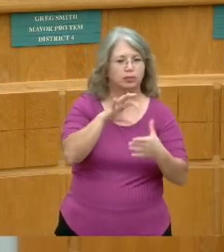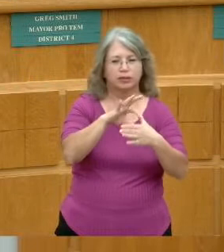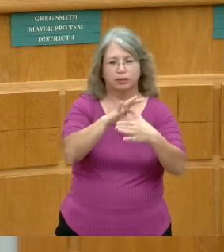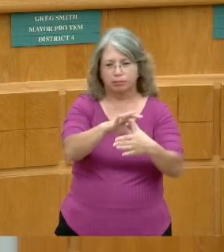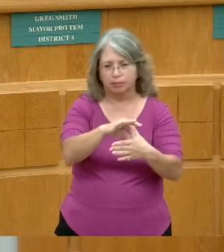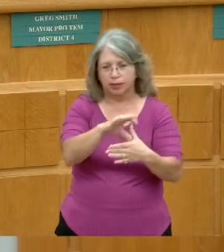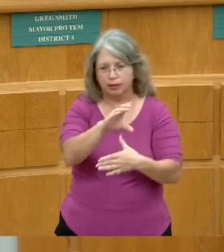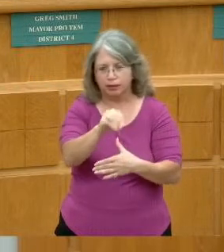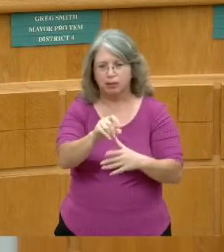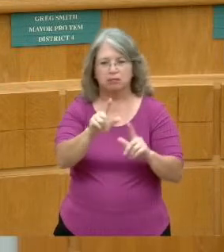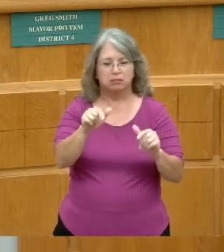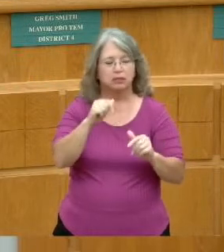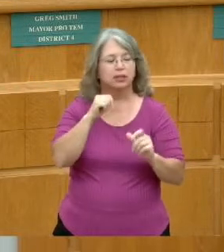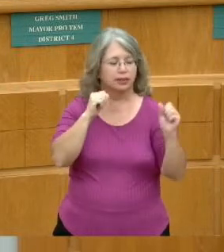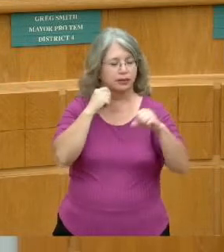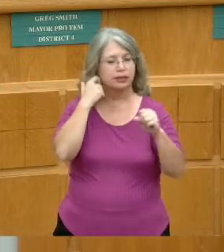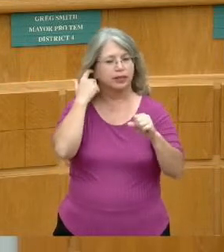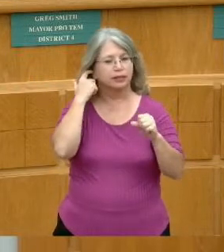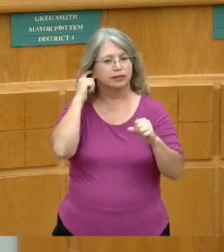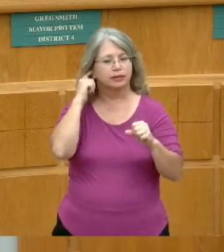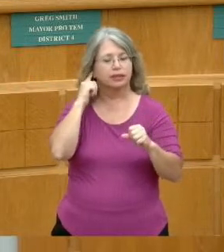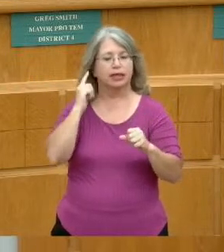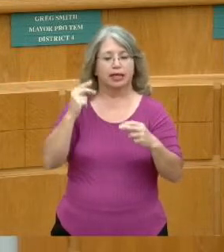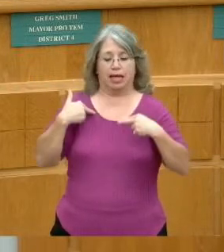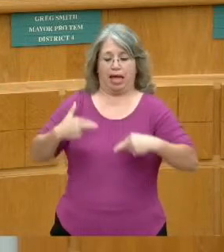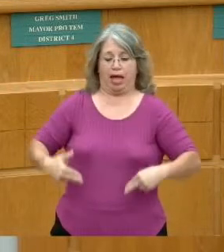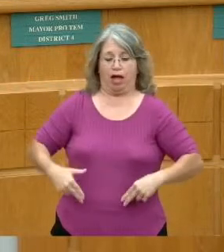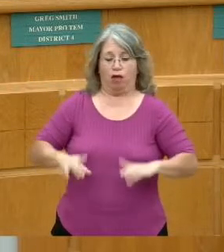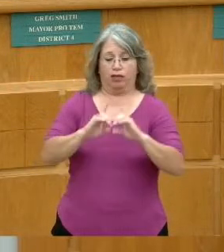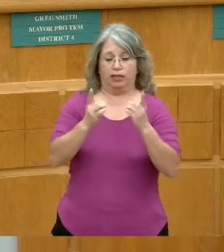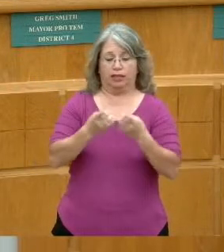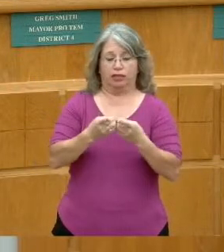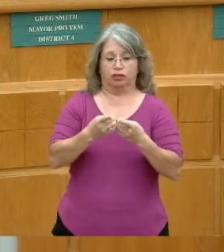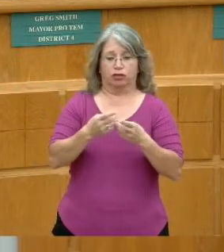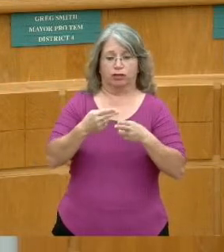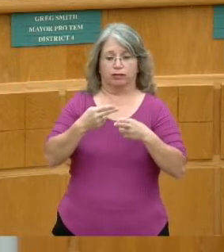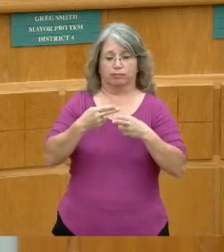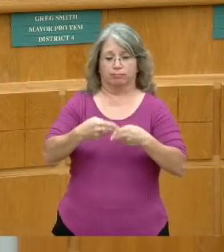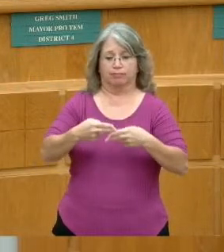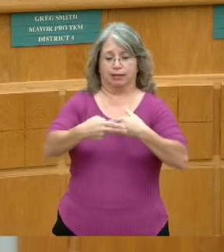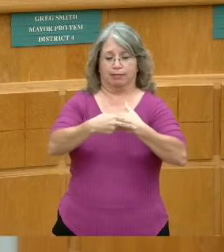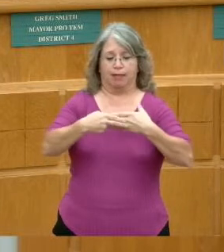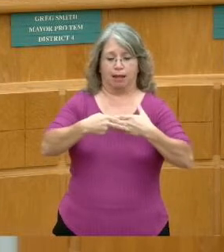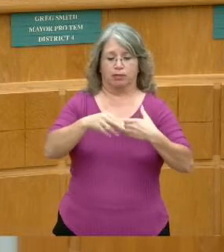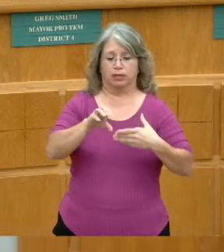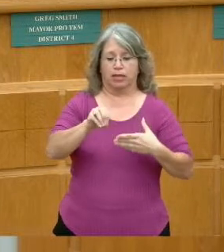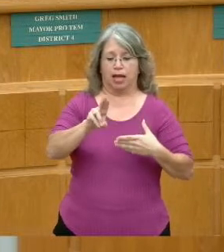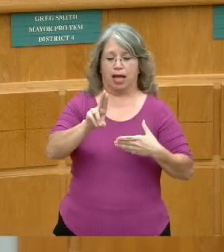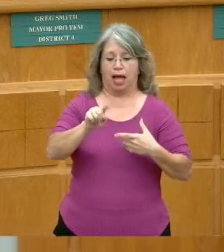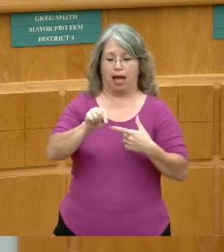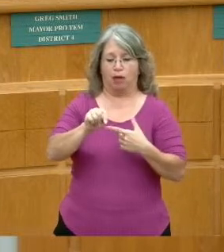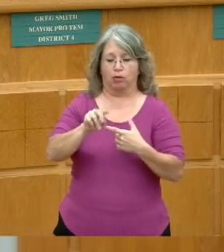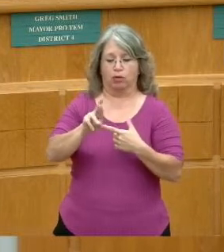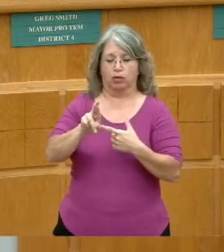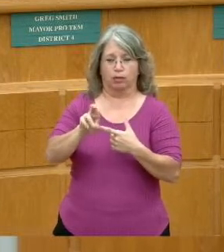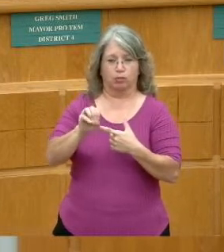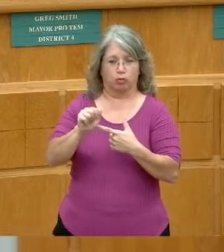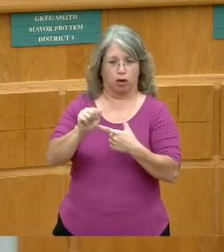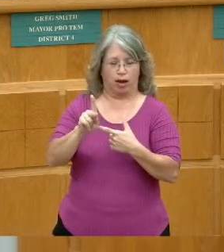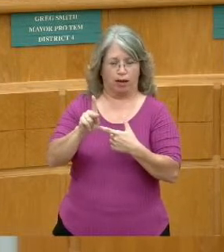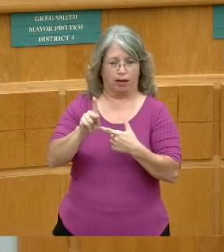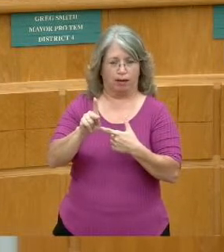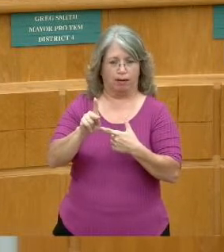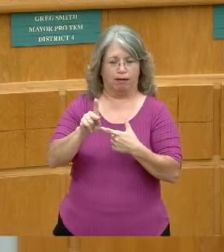So the health district defines an outbreak, as far as I can tell, as 3 people